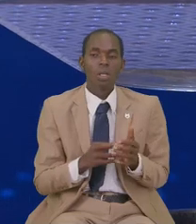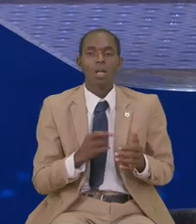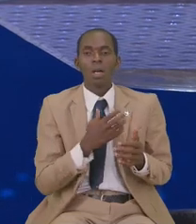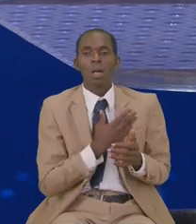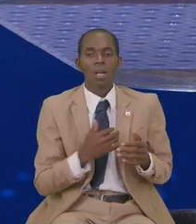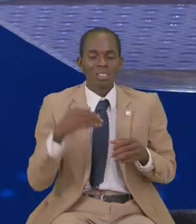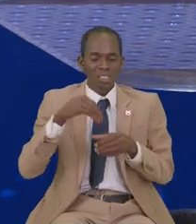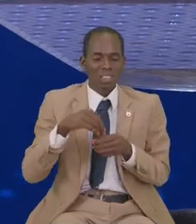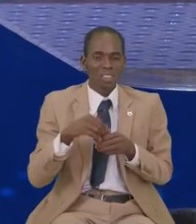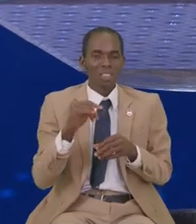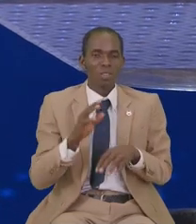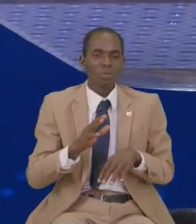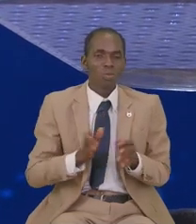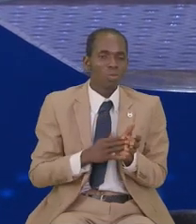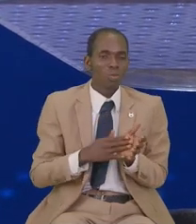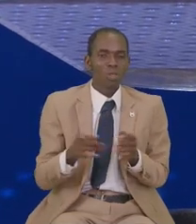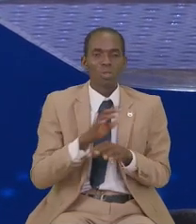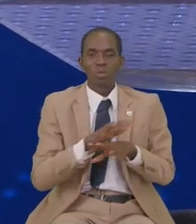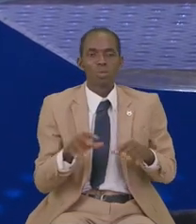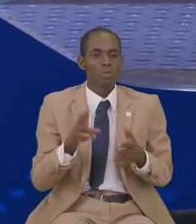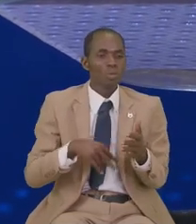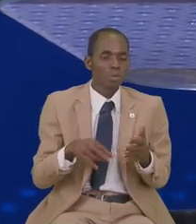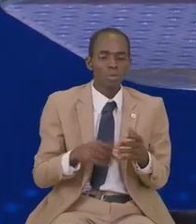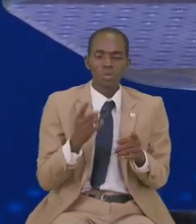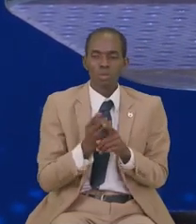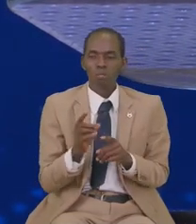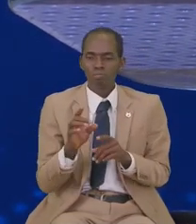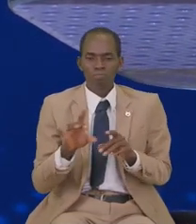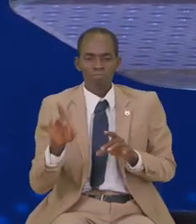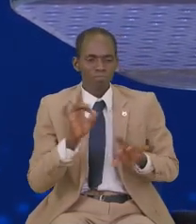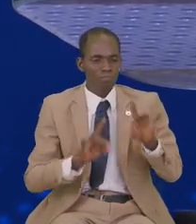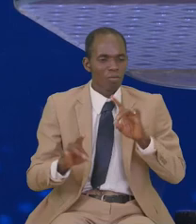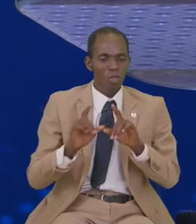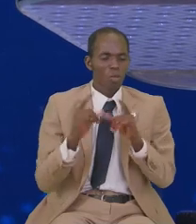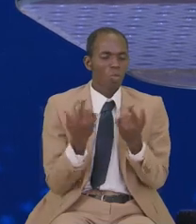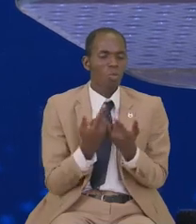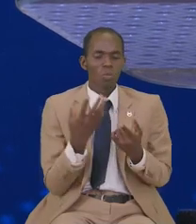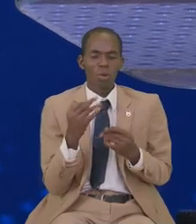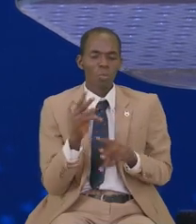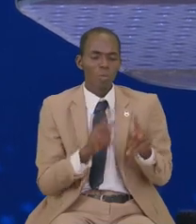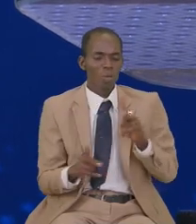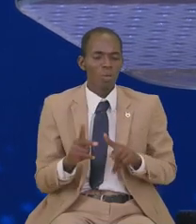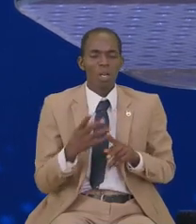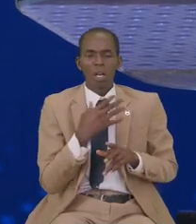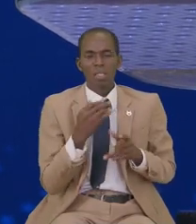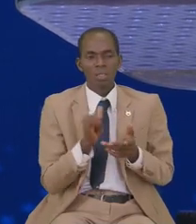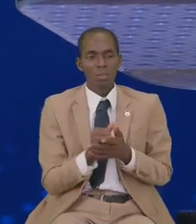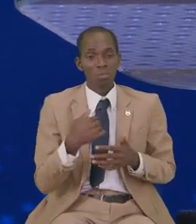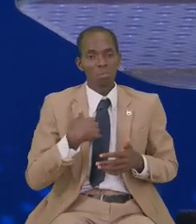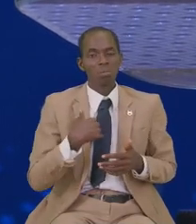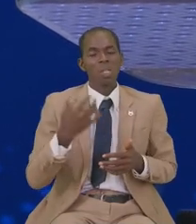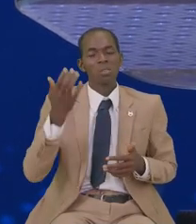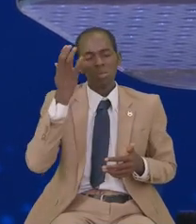at school, they don't read, they are just following gangs and following this and that, and they say, I know myself, I have